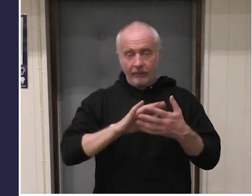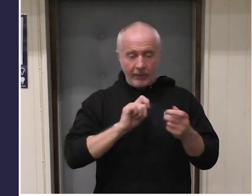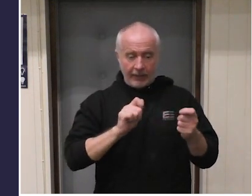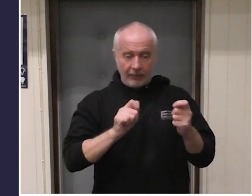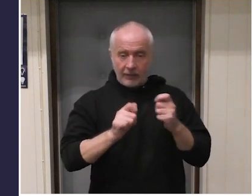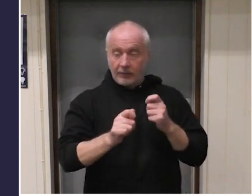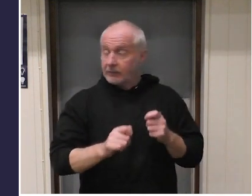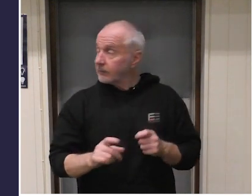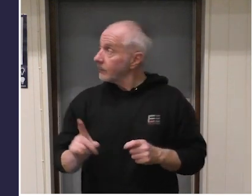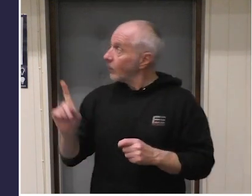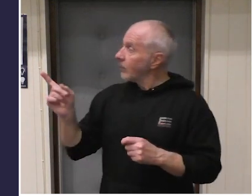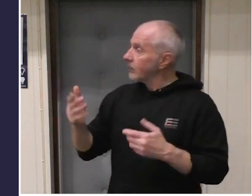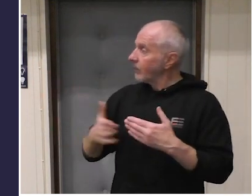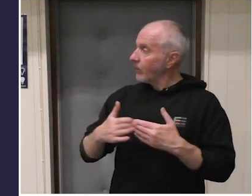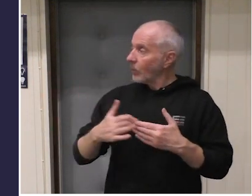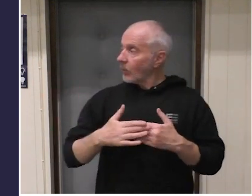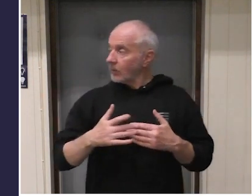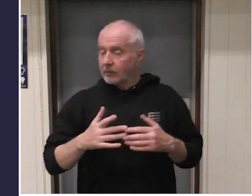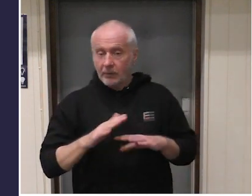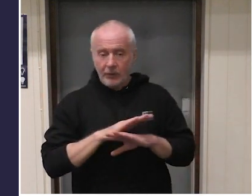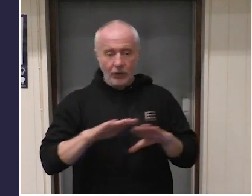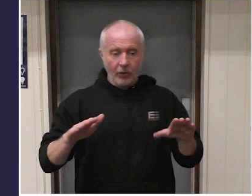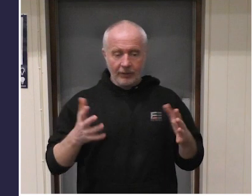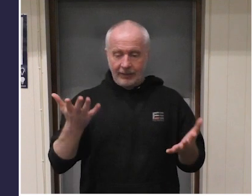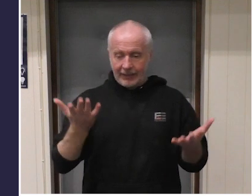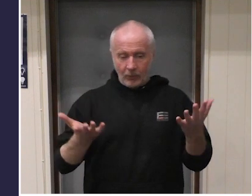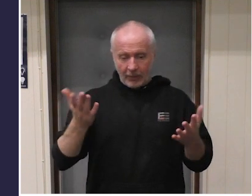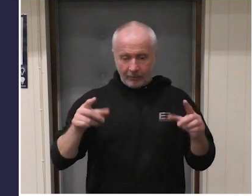of non-equilibrium, of a non-equilibrium driven system.